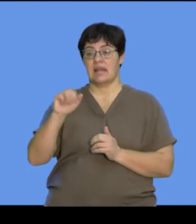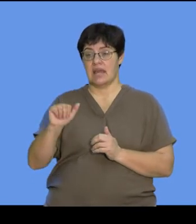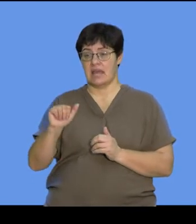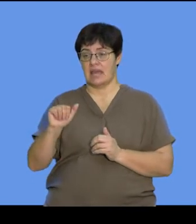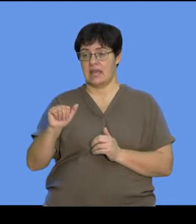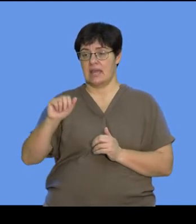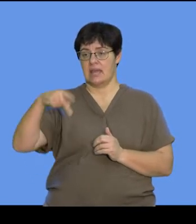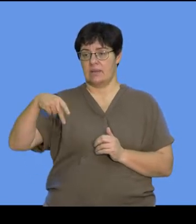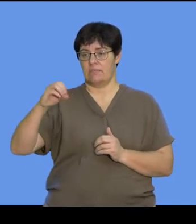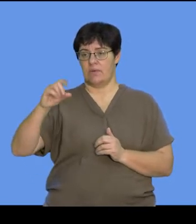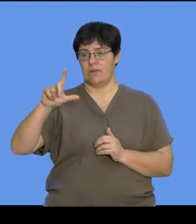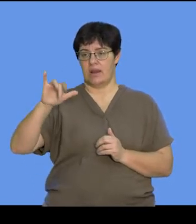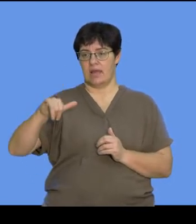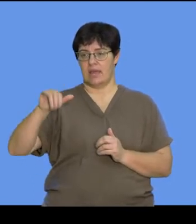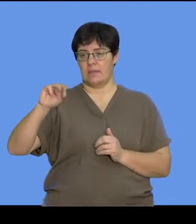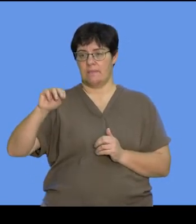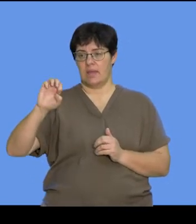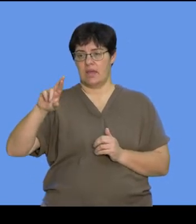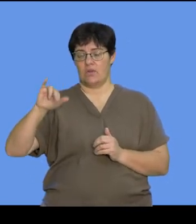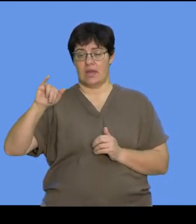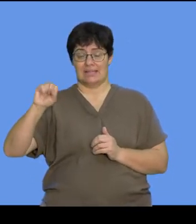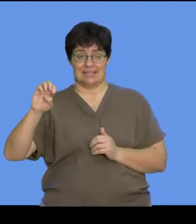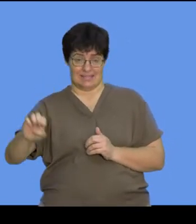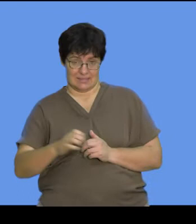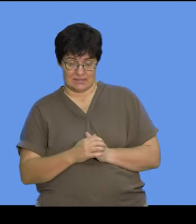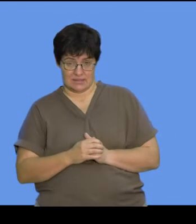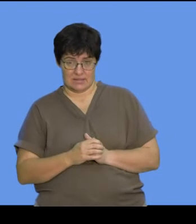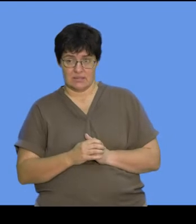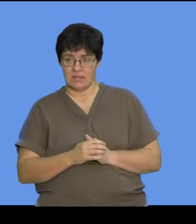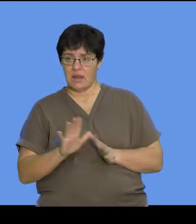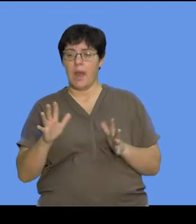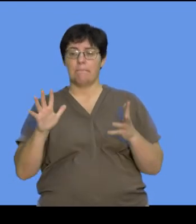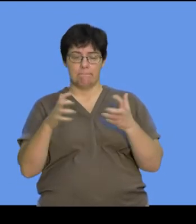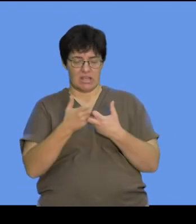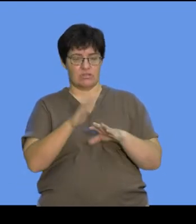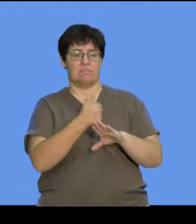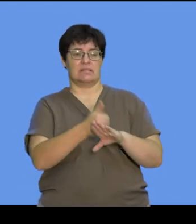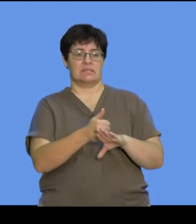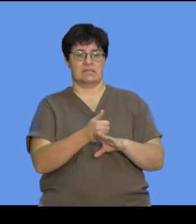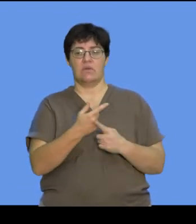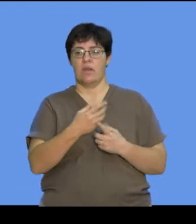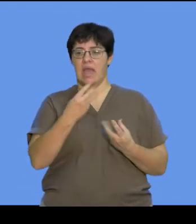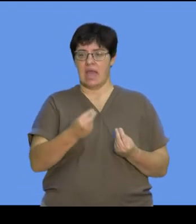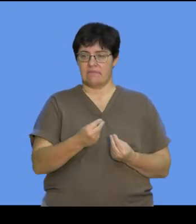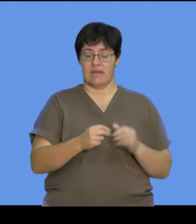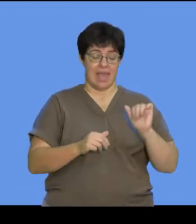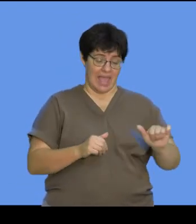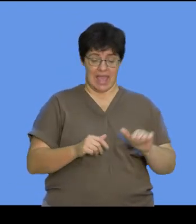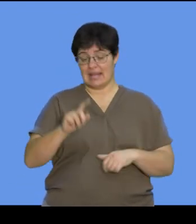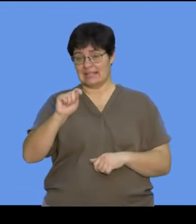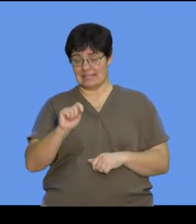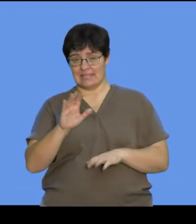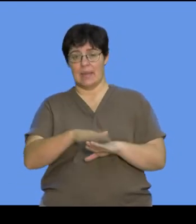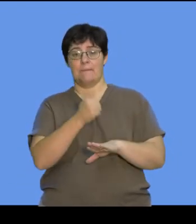called DNA polymerases. And this enzyme is able to match the bases, knowing that we've got adenine